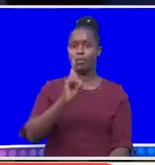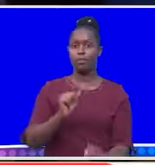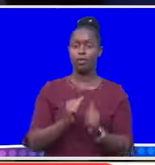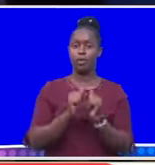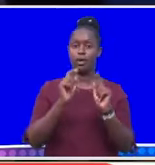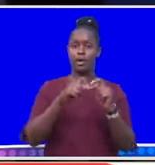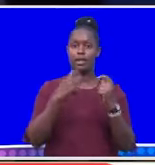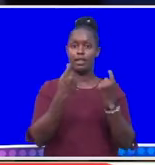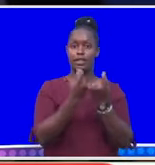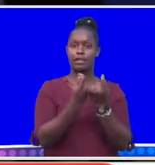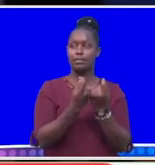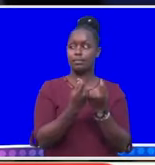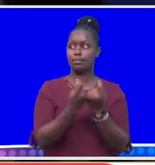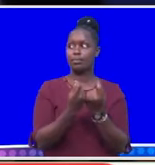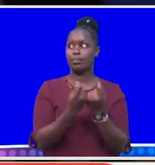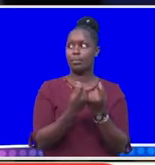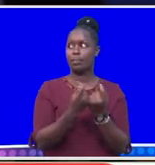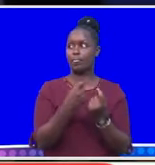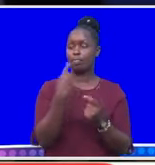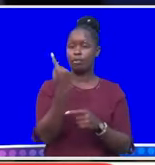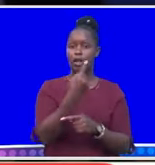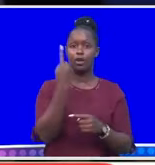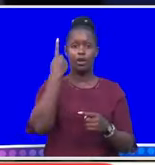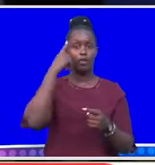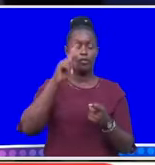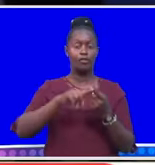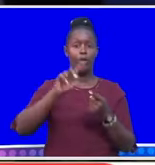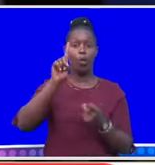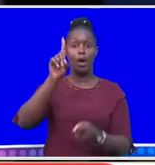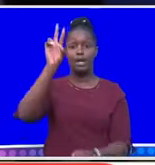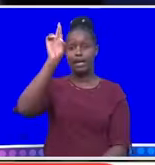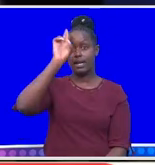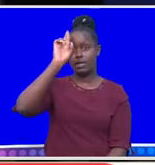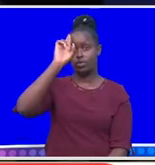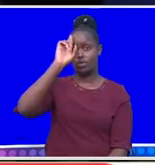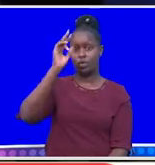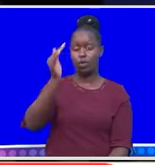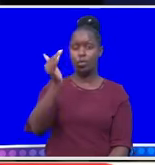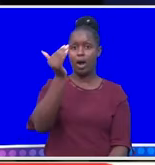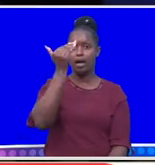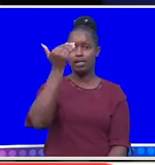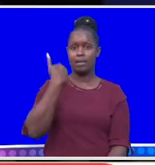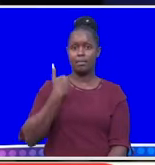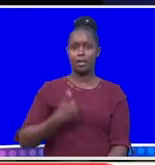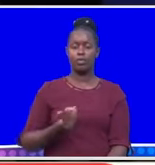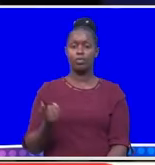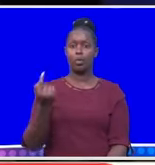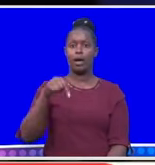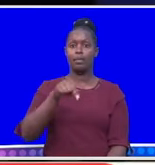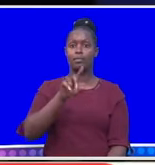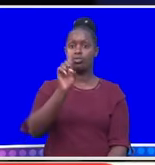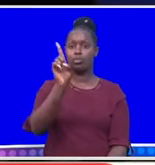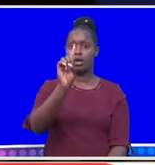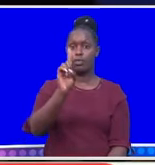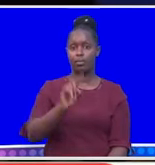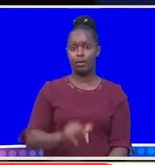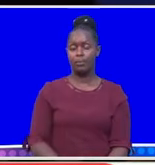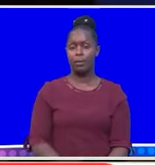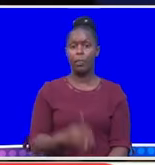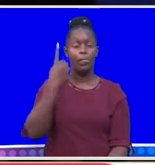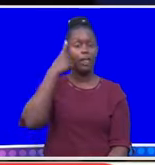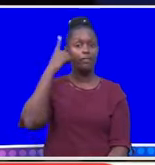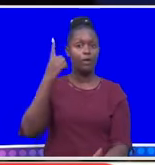with her team, just for one reason, to ask me to come back to Nairobi for